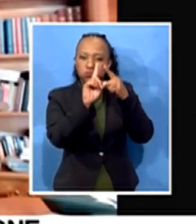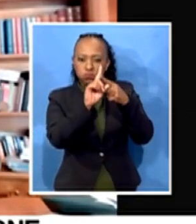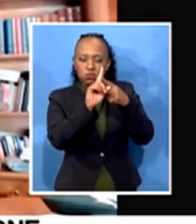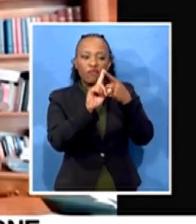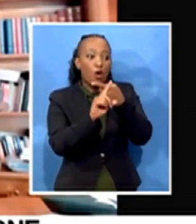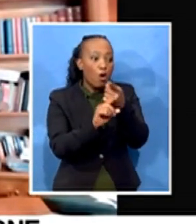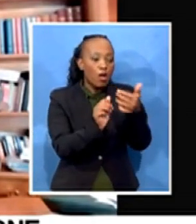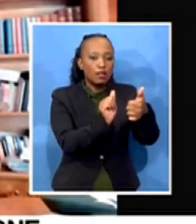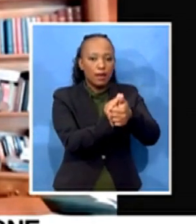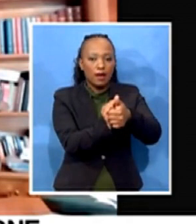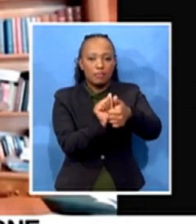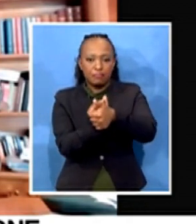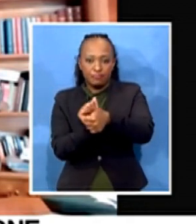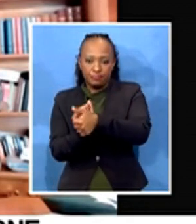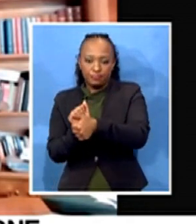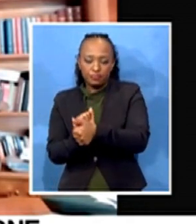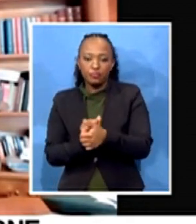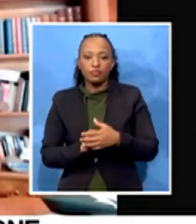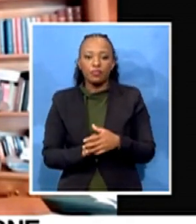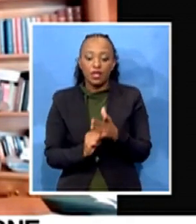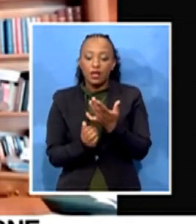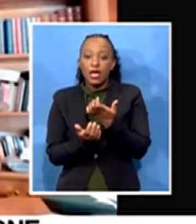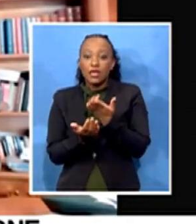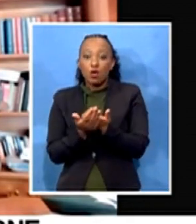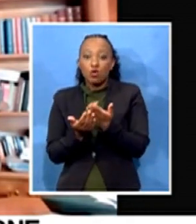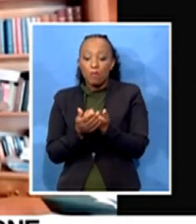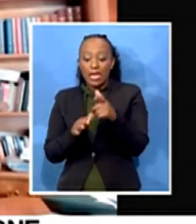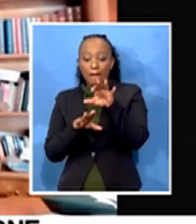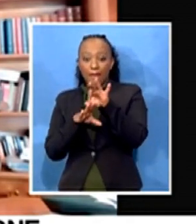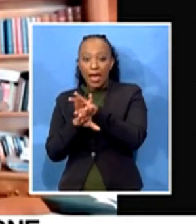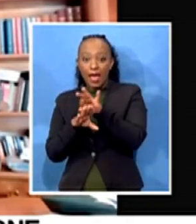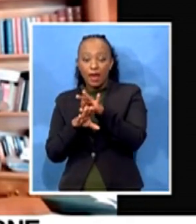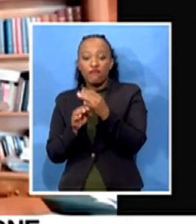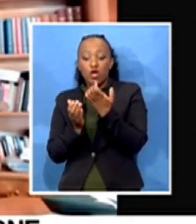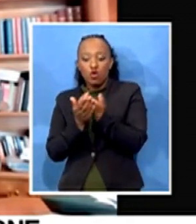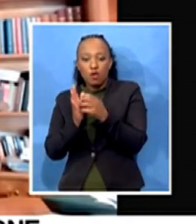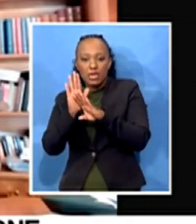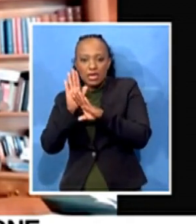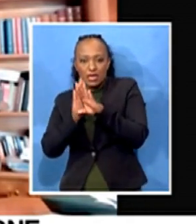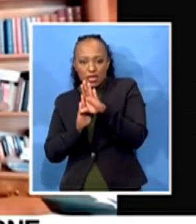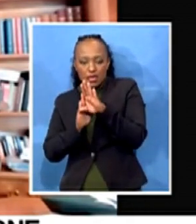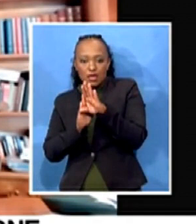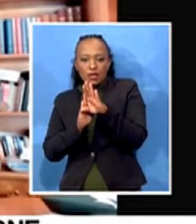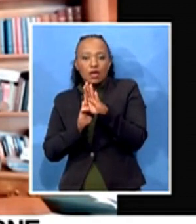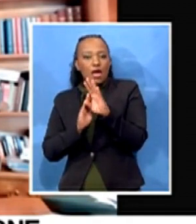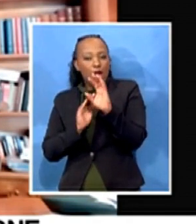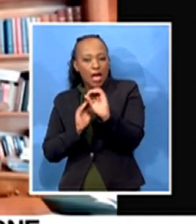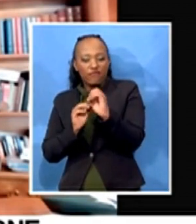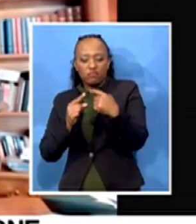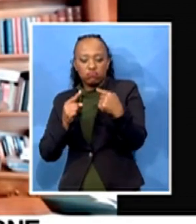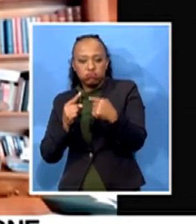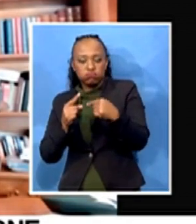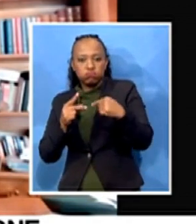economic reconstruction and recovery plan sets out a number of interventions to